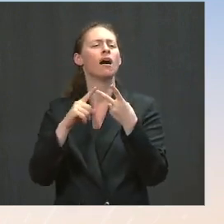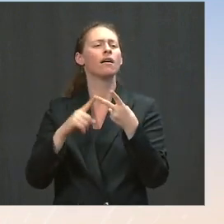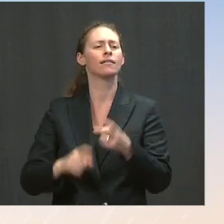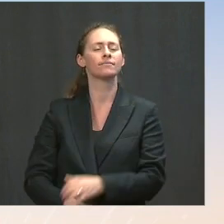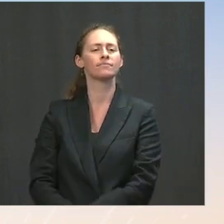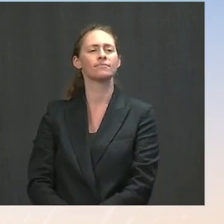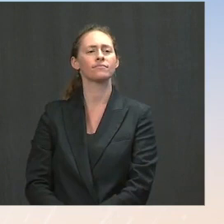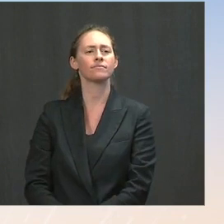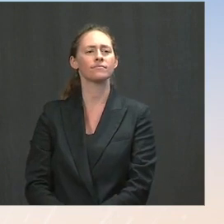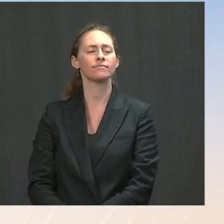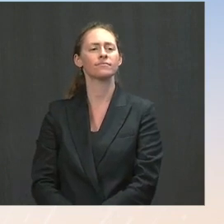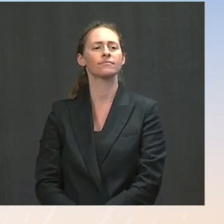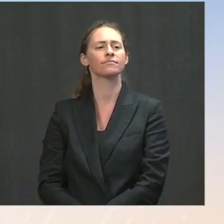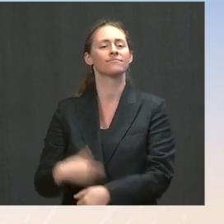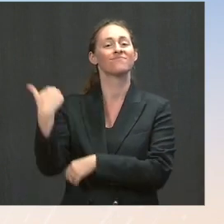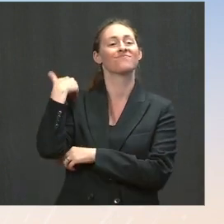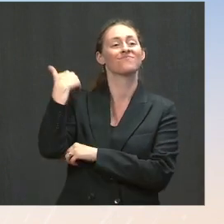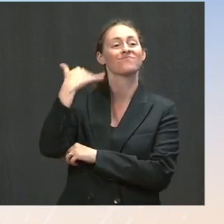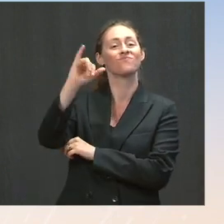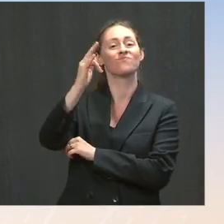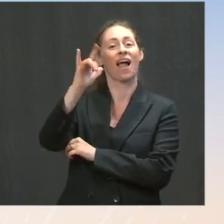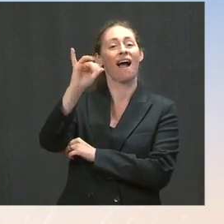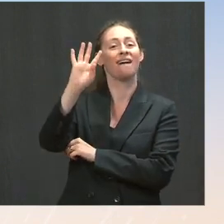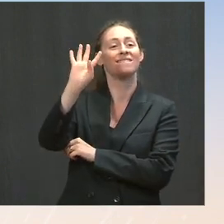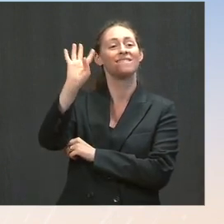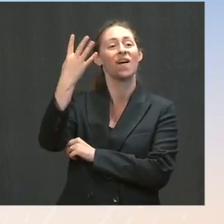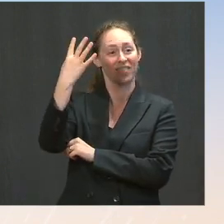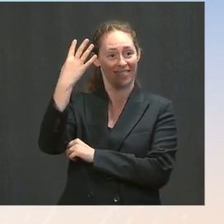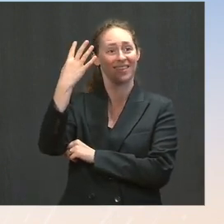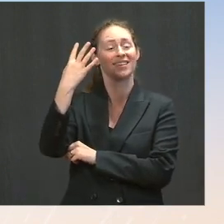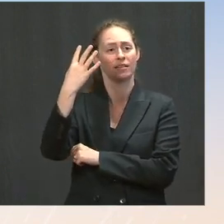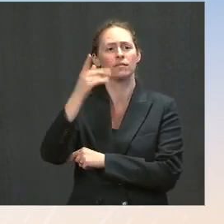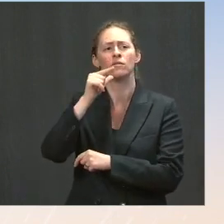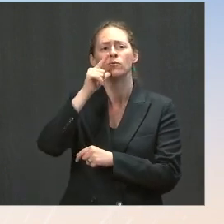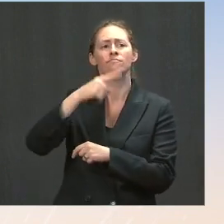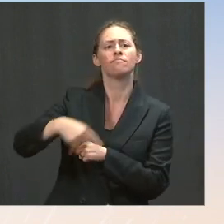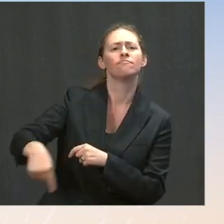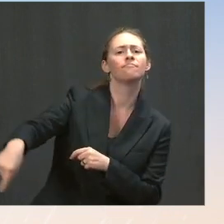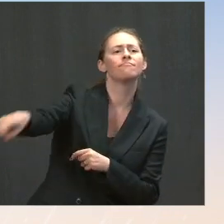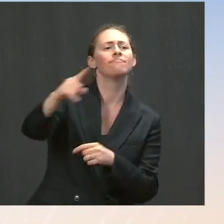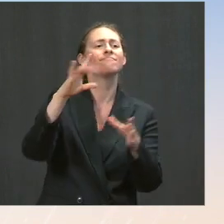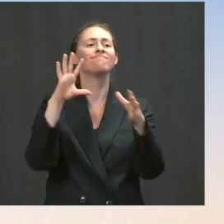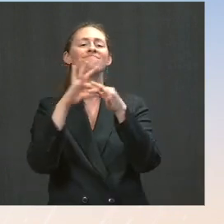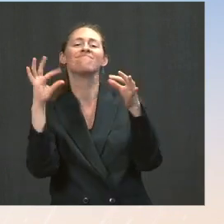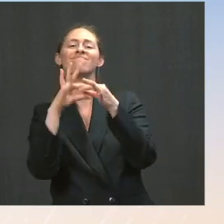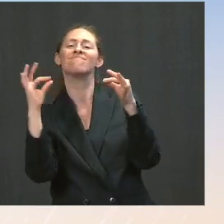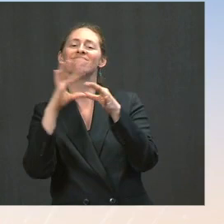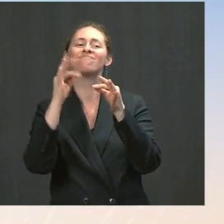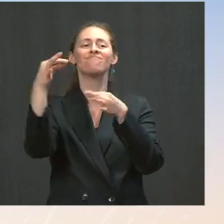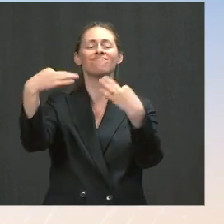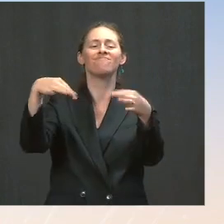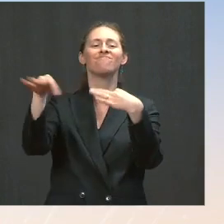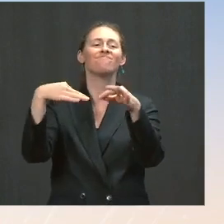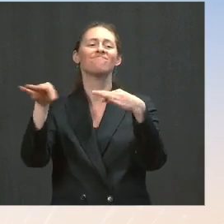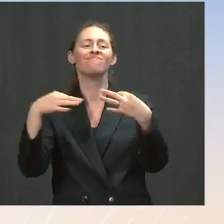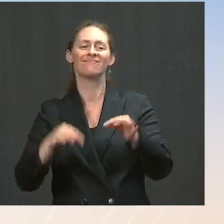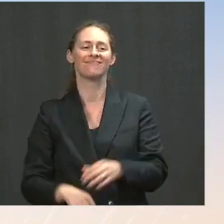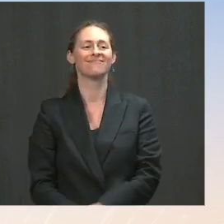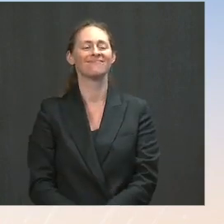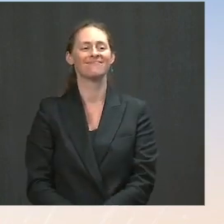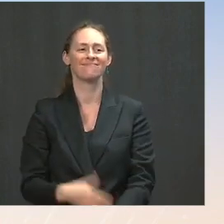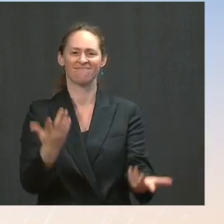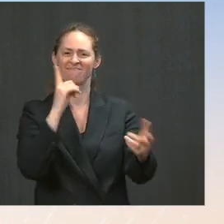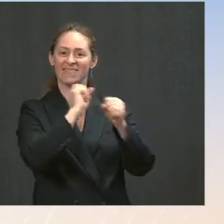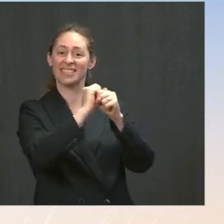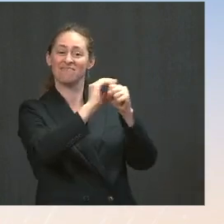virus speech. He declared, quote, "We are closer than ever to declaring our independence from a deadly virus," and, quote, "We've gained the upper hand on